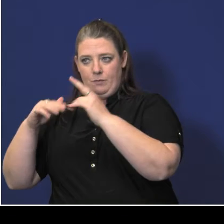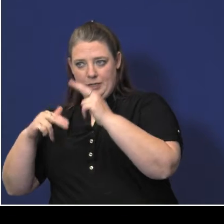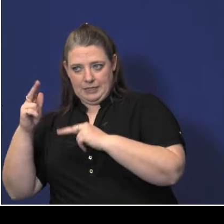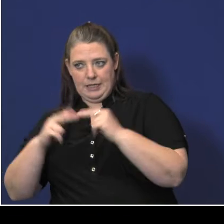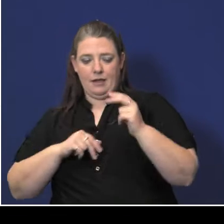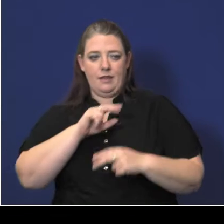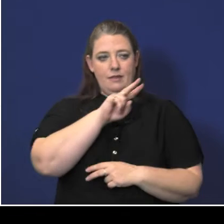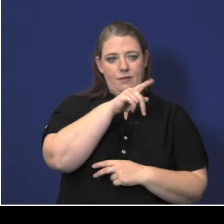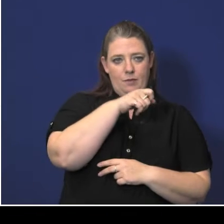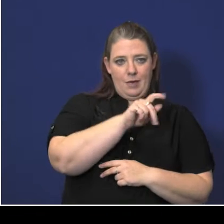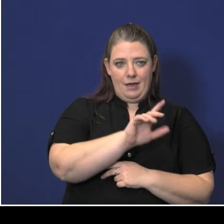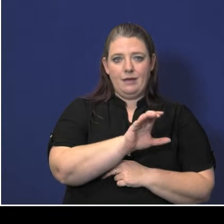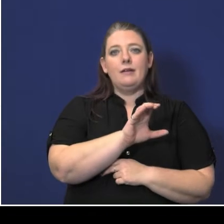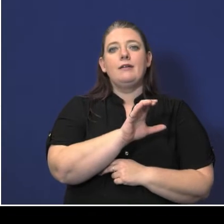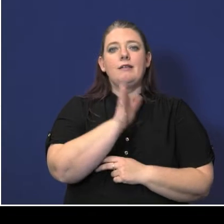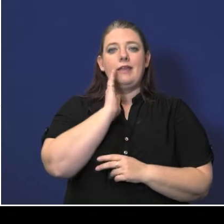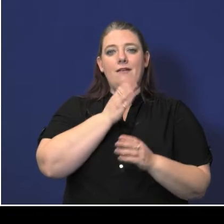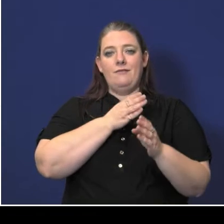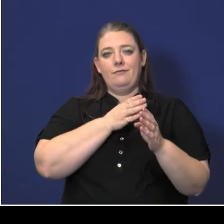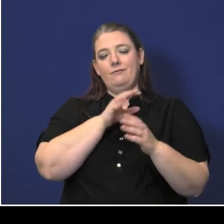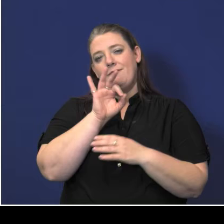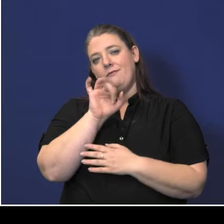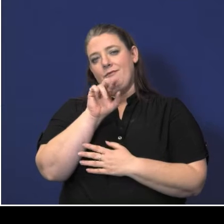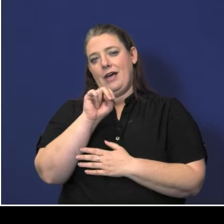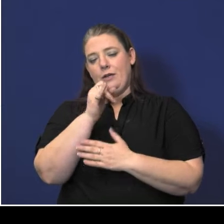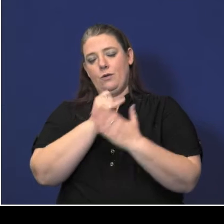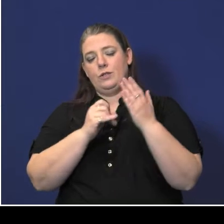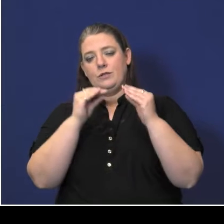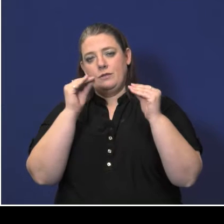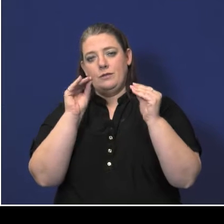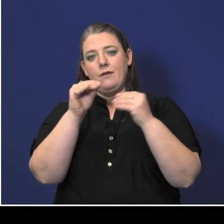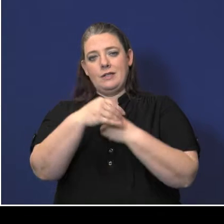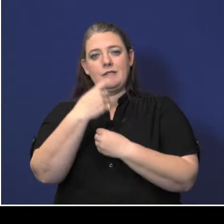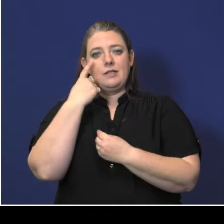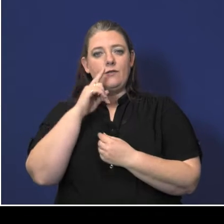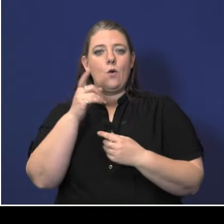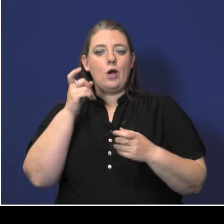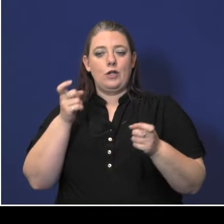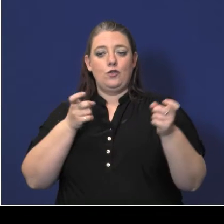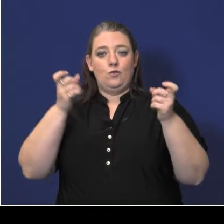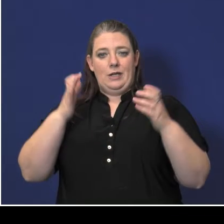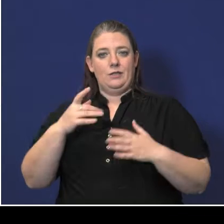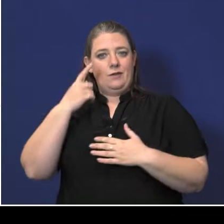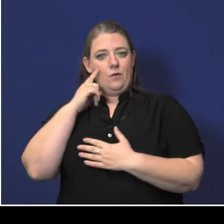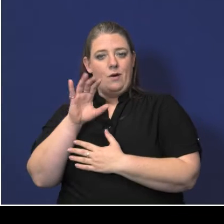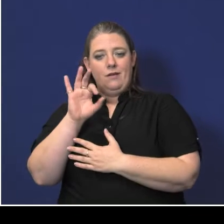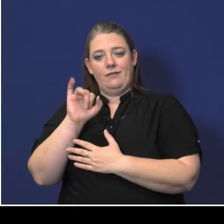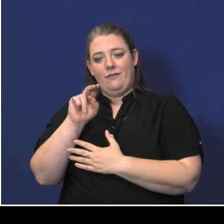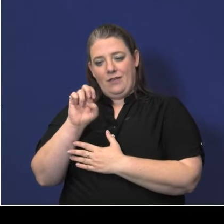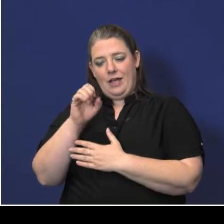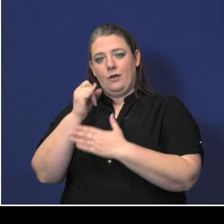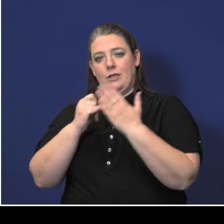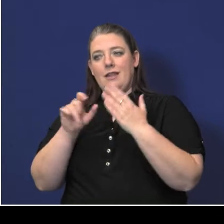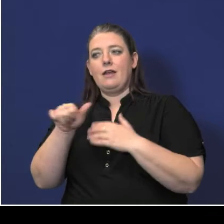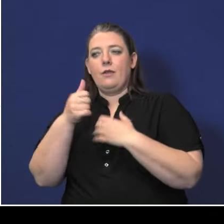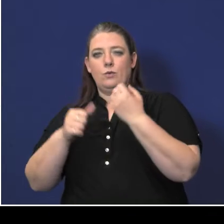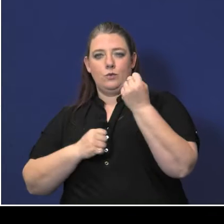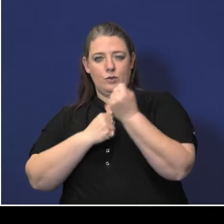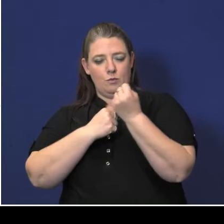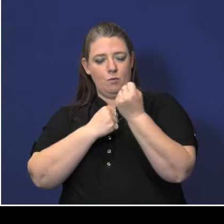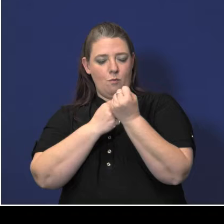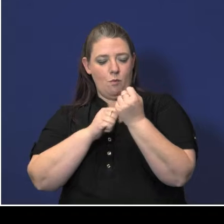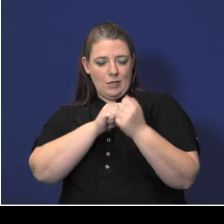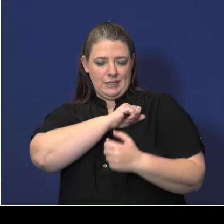this fine arts offices are actually the offices for the director of fine arts and some of the other support staff